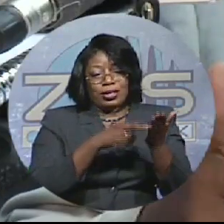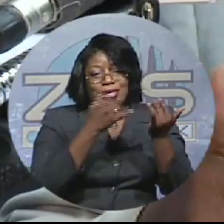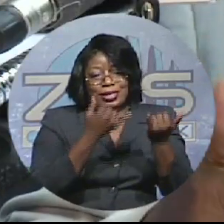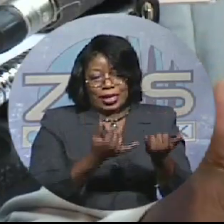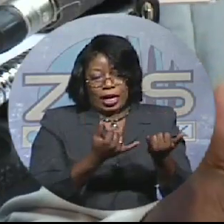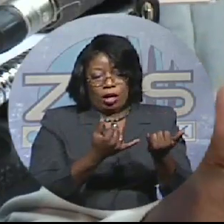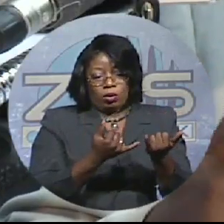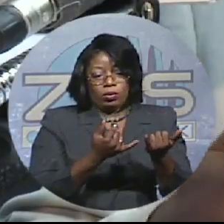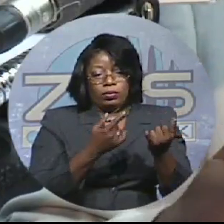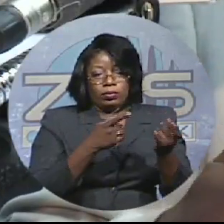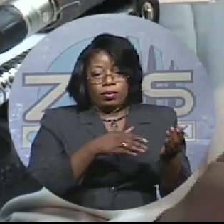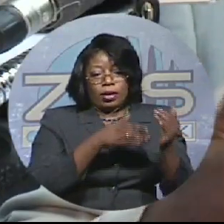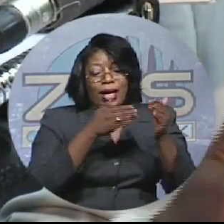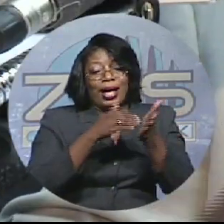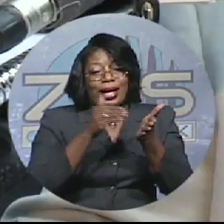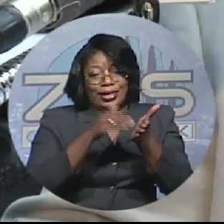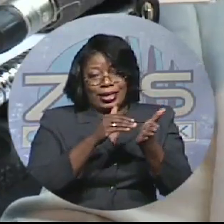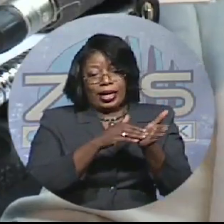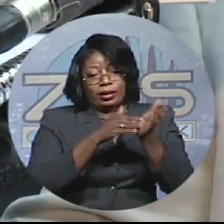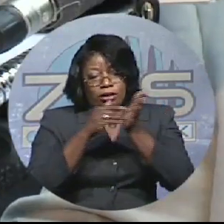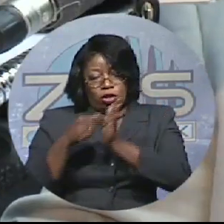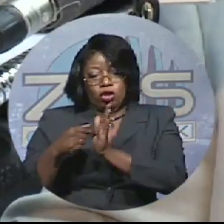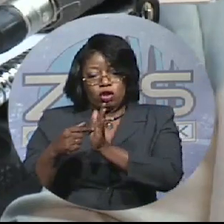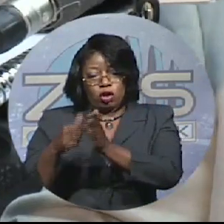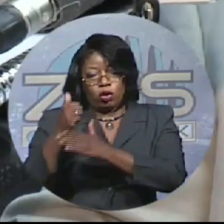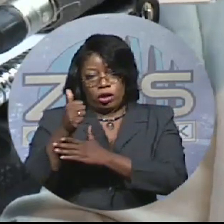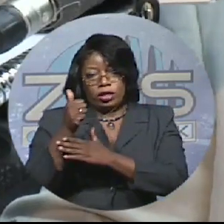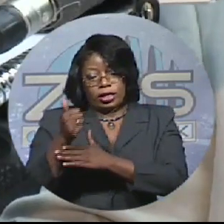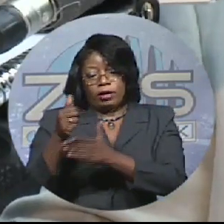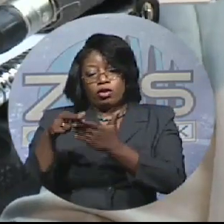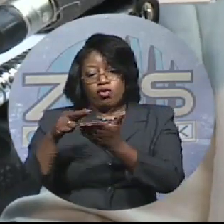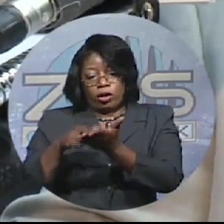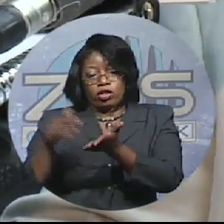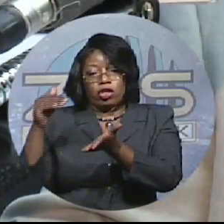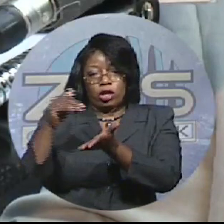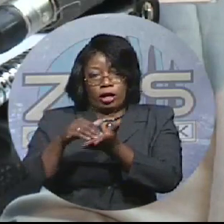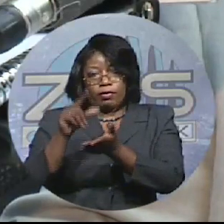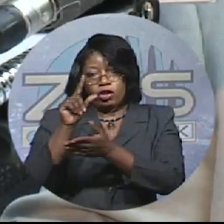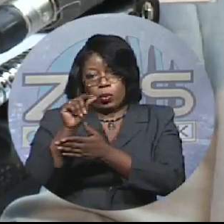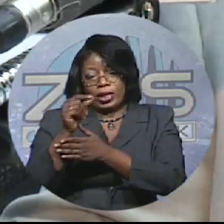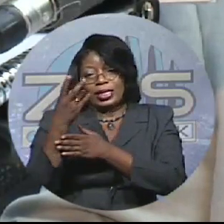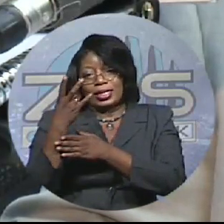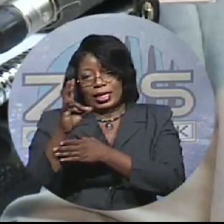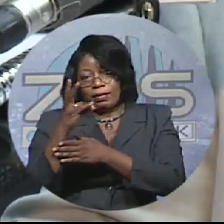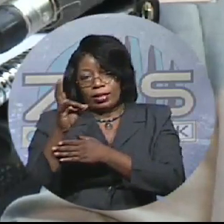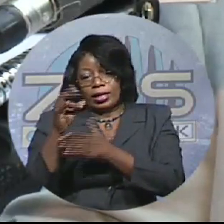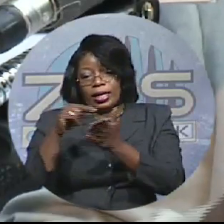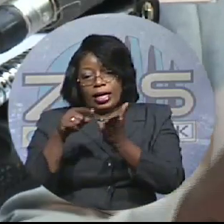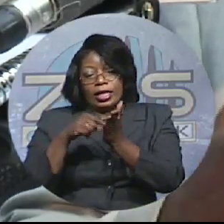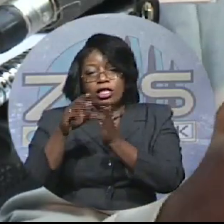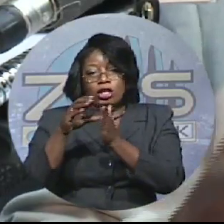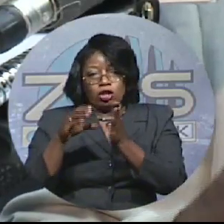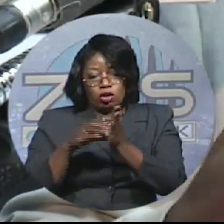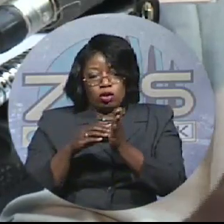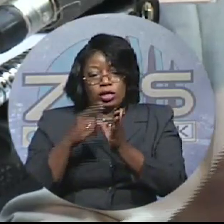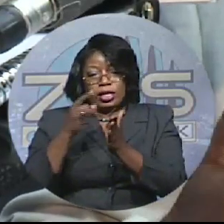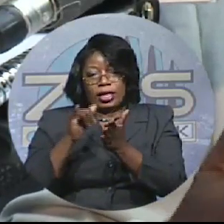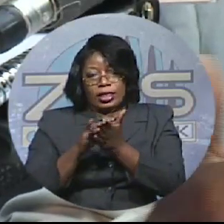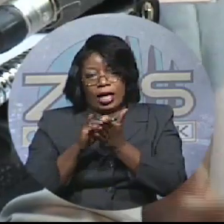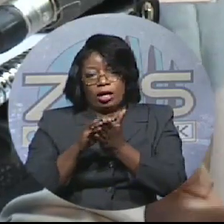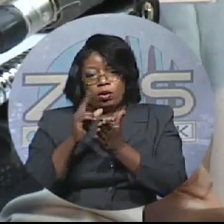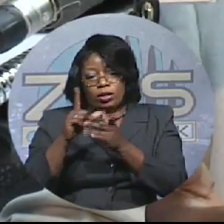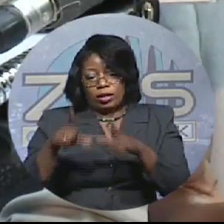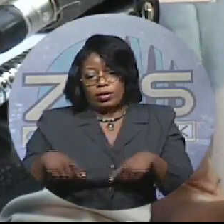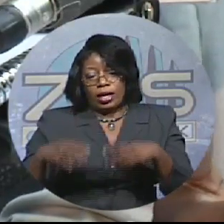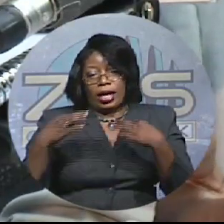must represent themselves to register for 2017, because the Constitution mandates that once the life of